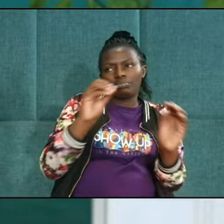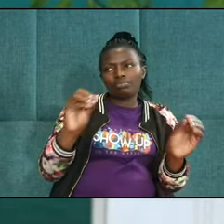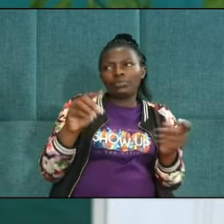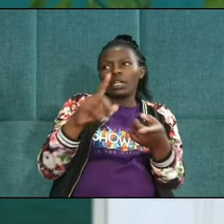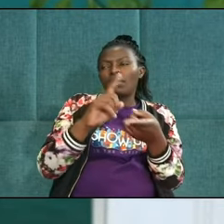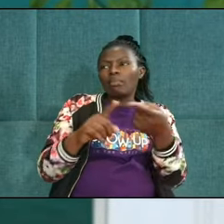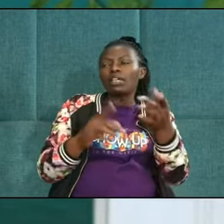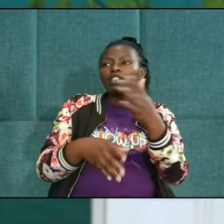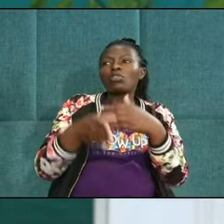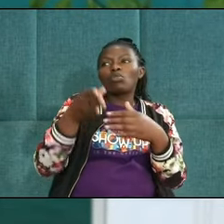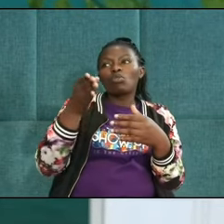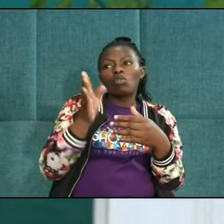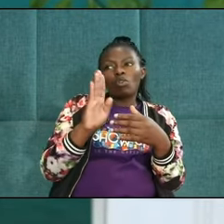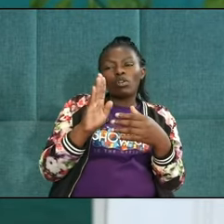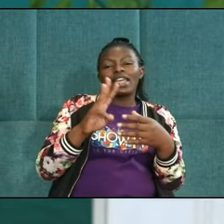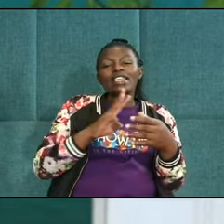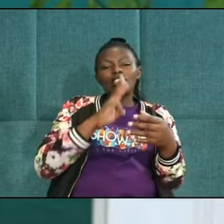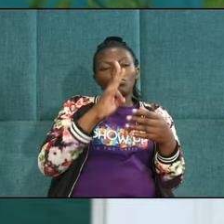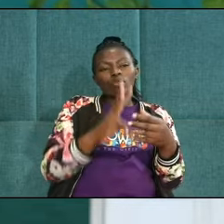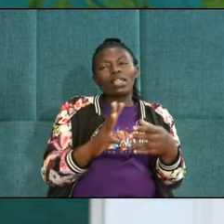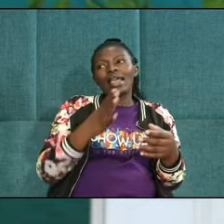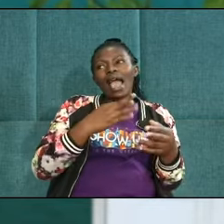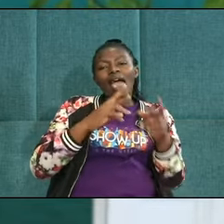is always waiting to bless us.